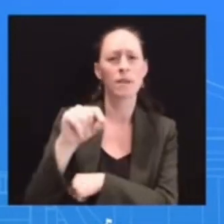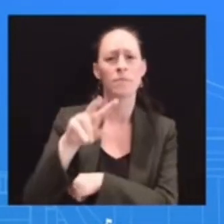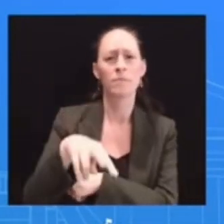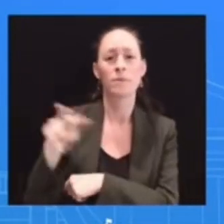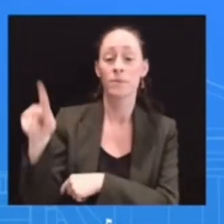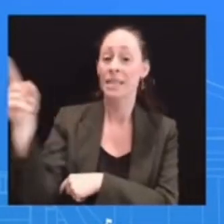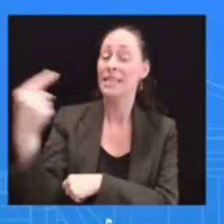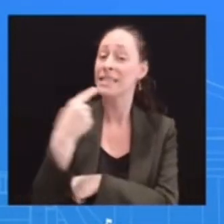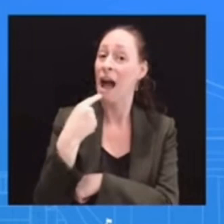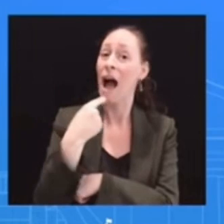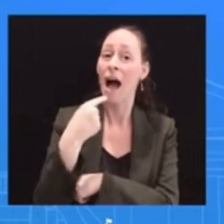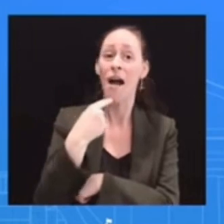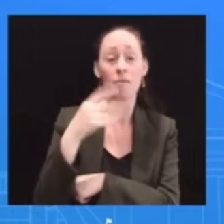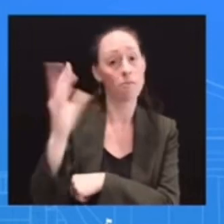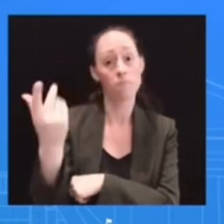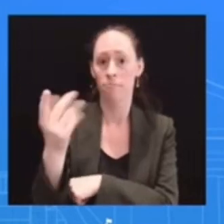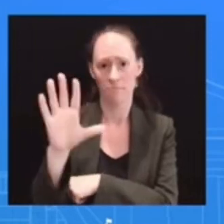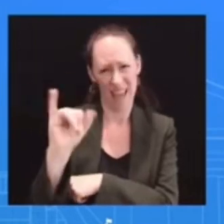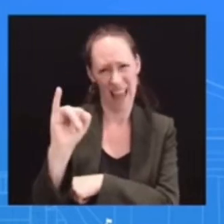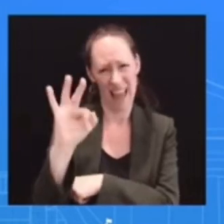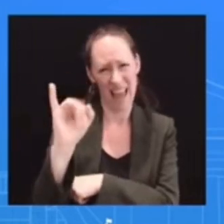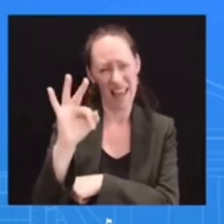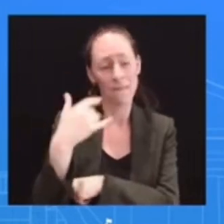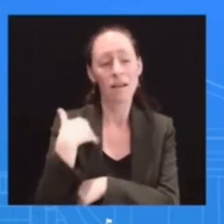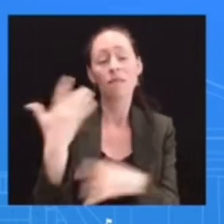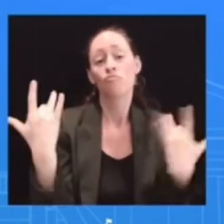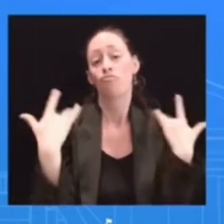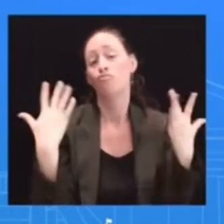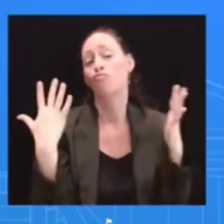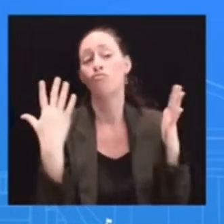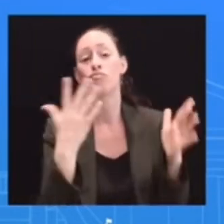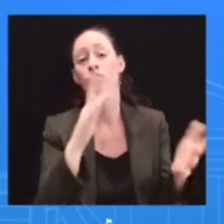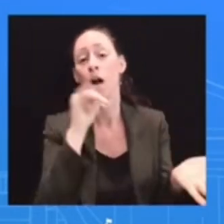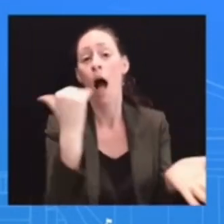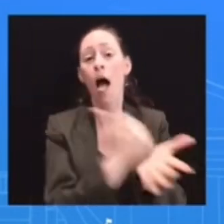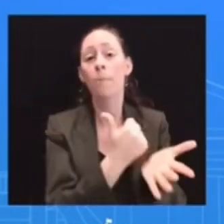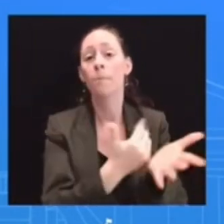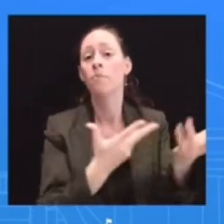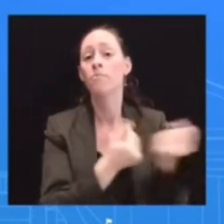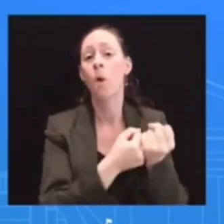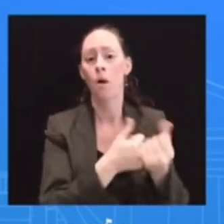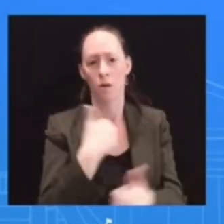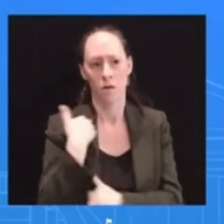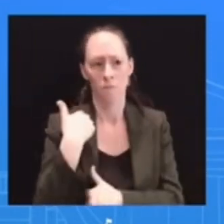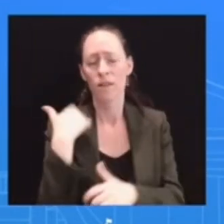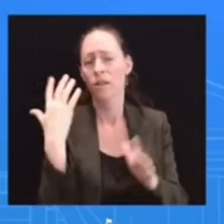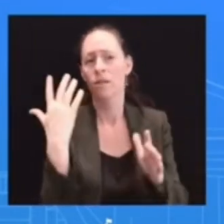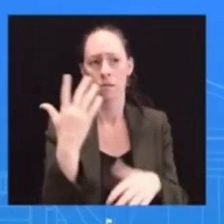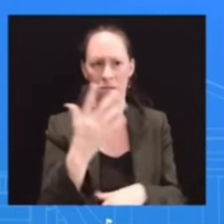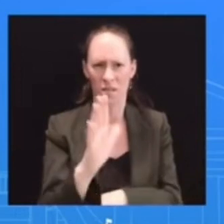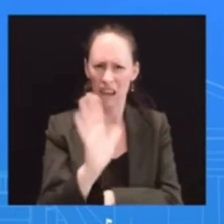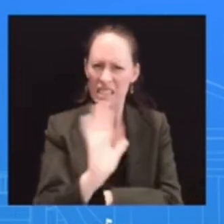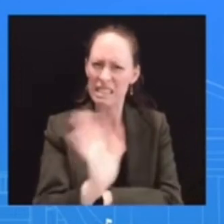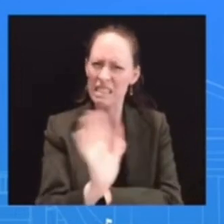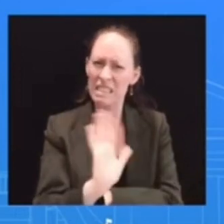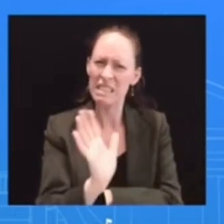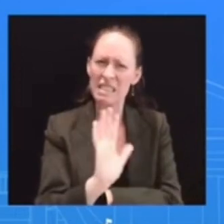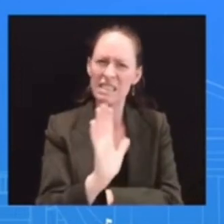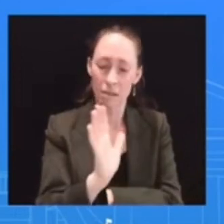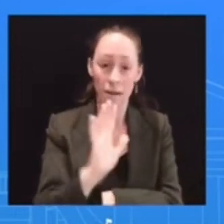thing to do," end quote. That same senator also said, quote, "Our military isn't a political